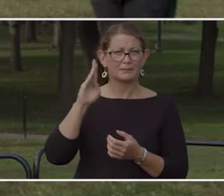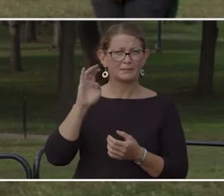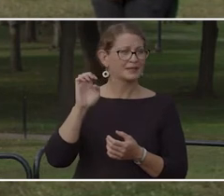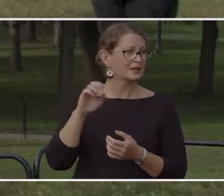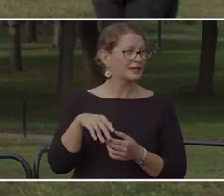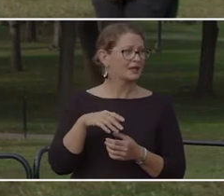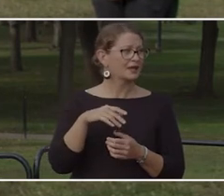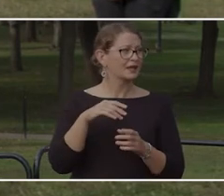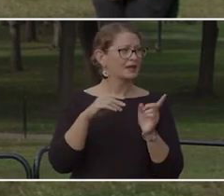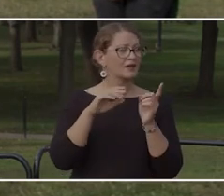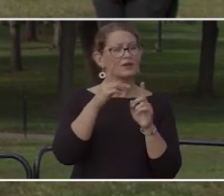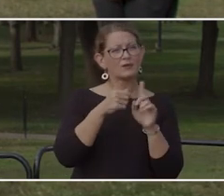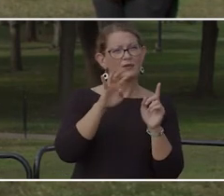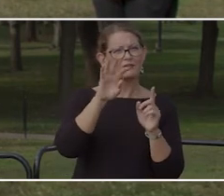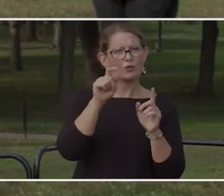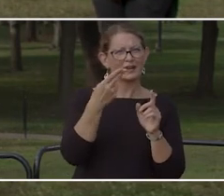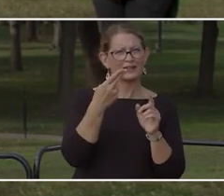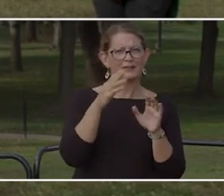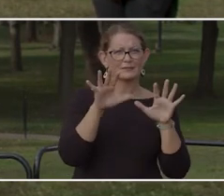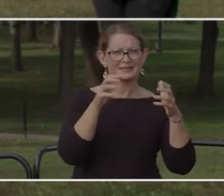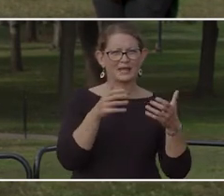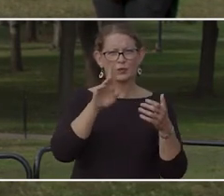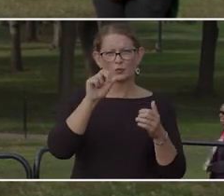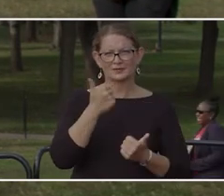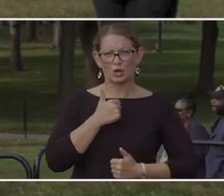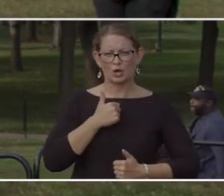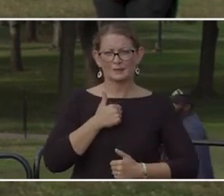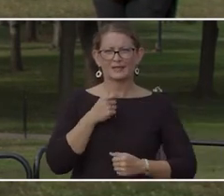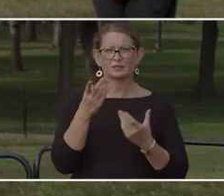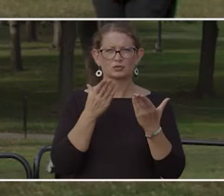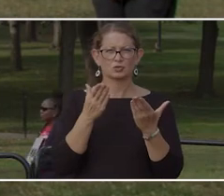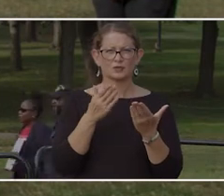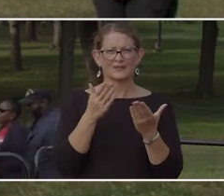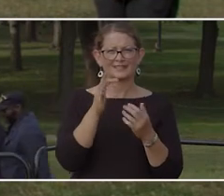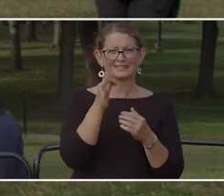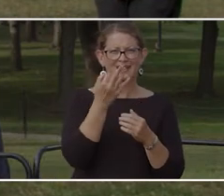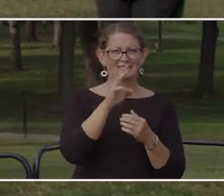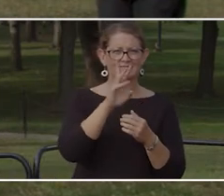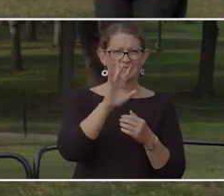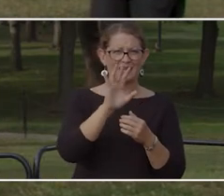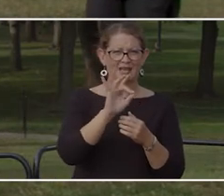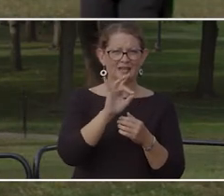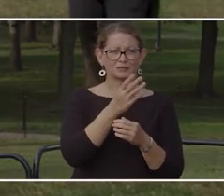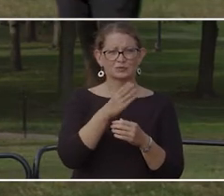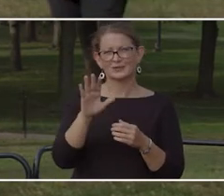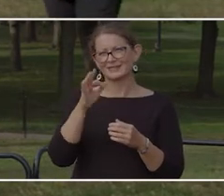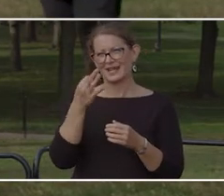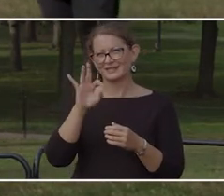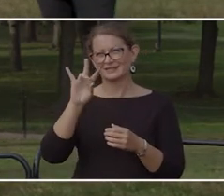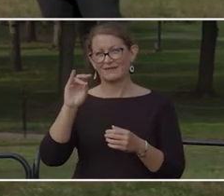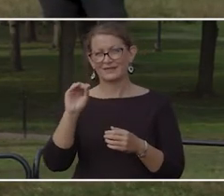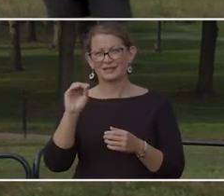A, 40th Signal Battalion, U.S. Army. He served from 1968 to